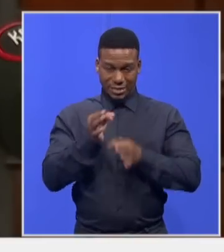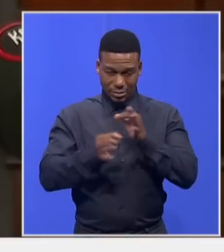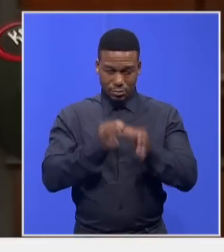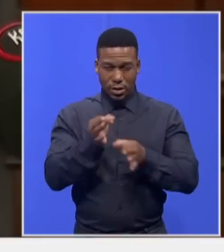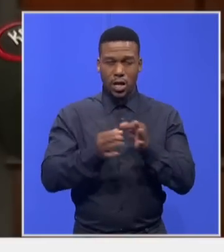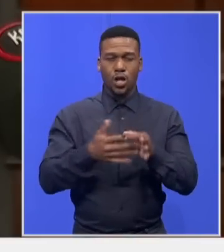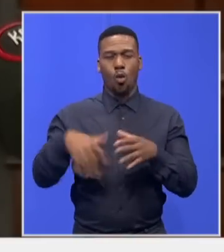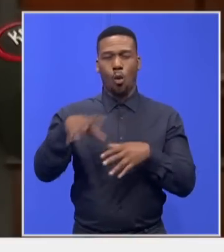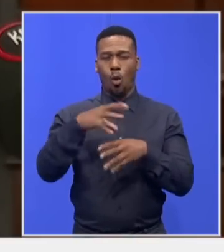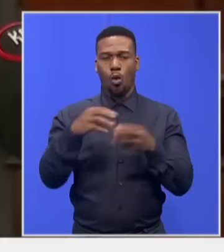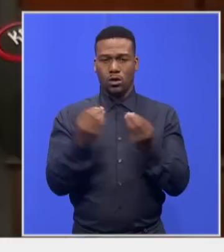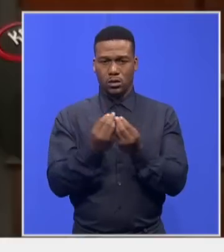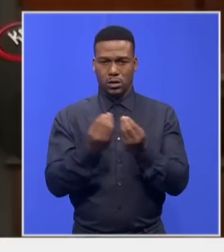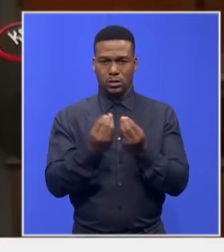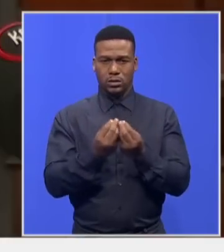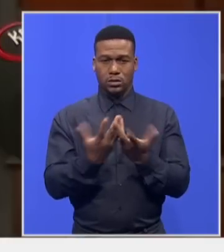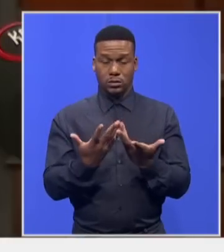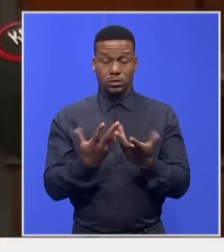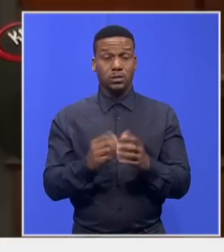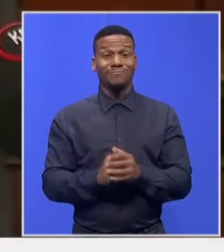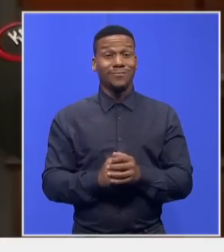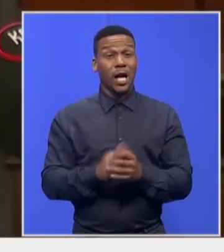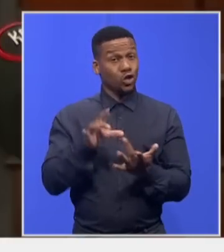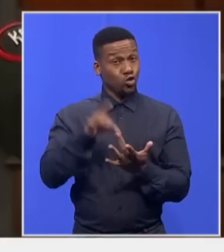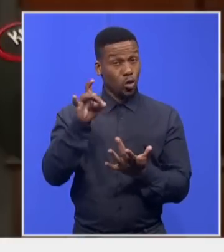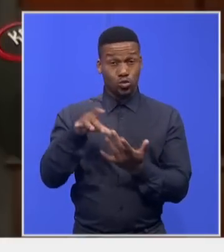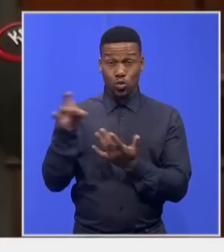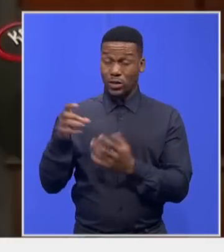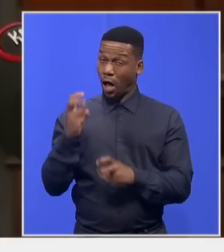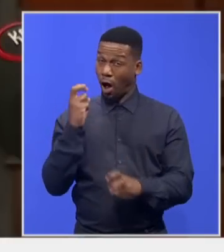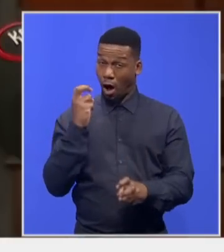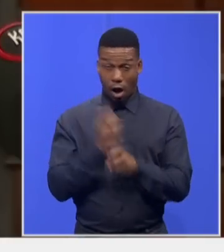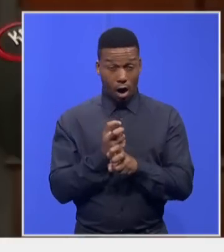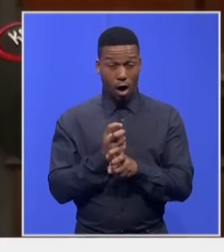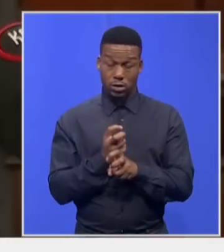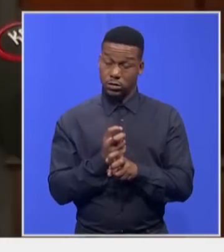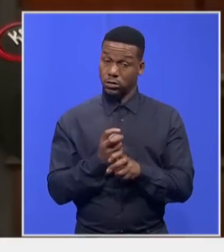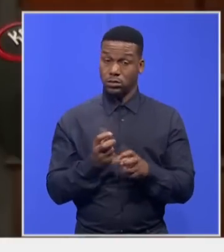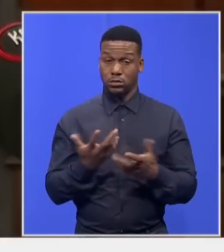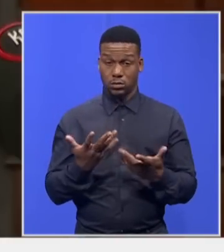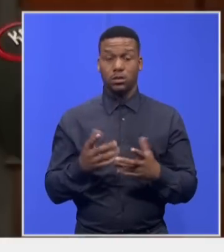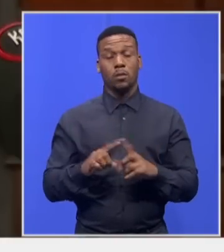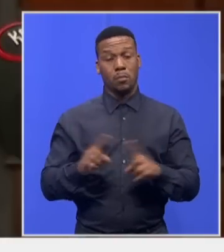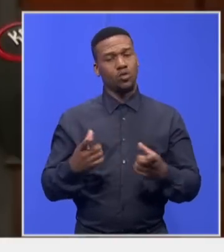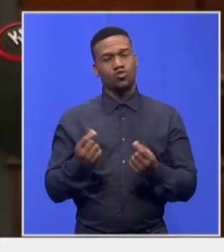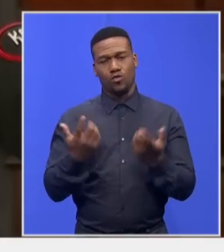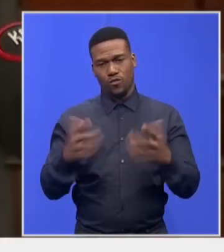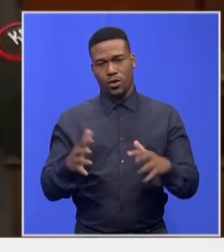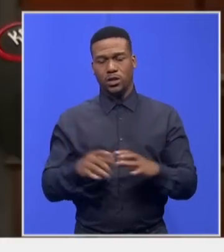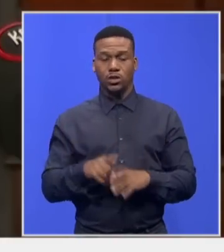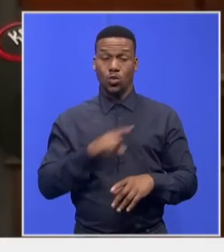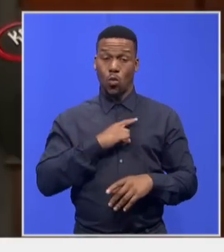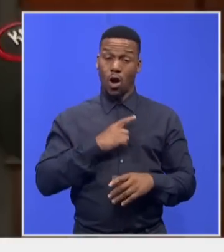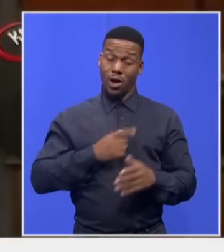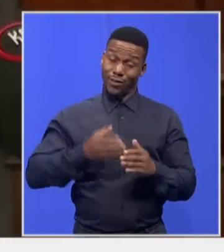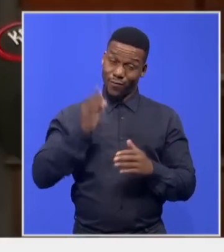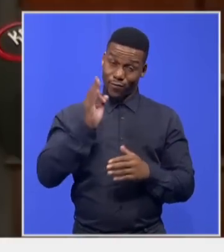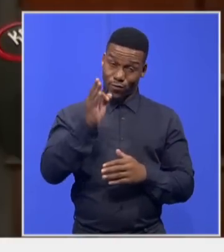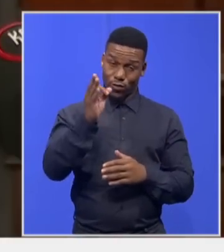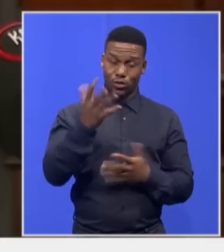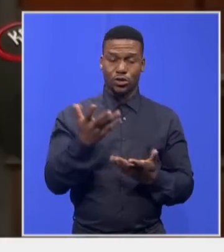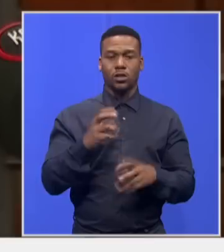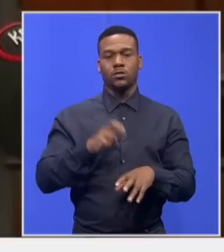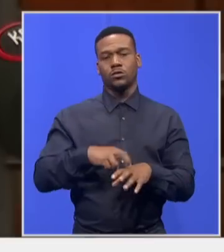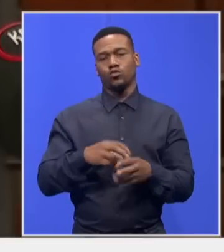very difficult and hard choices that have to be made going forward into the future, into the immediate, medium and